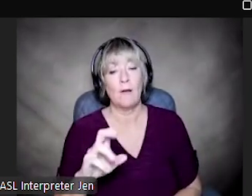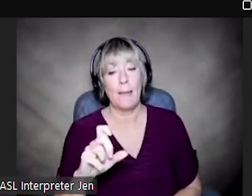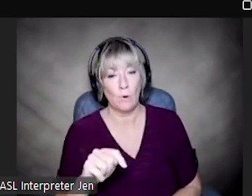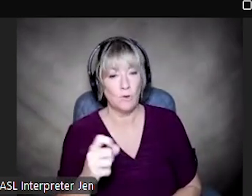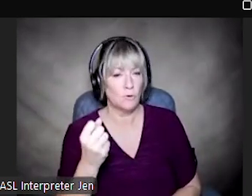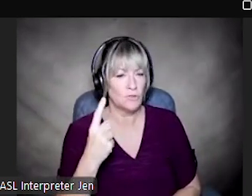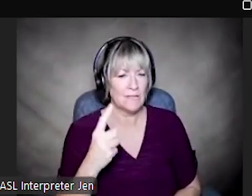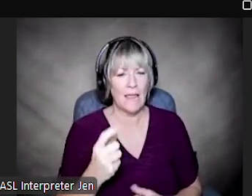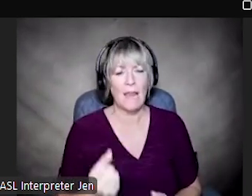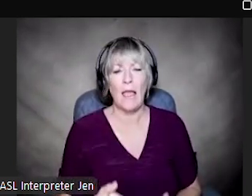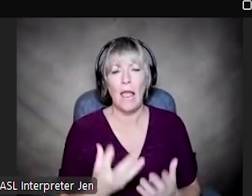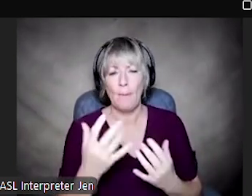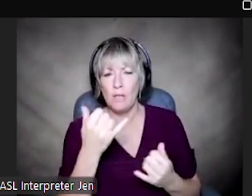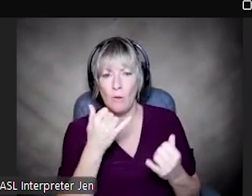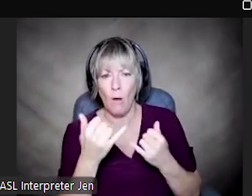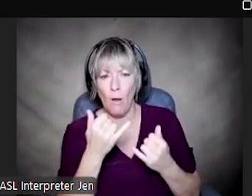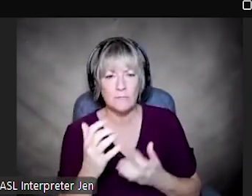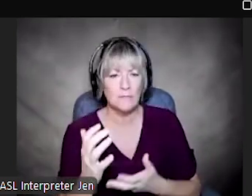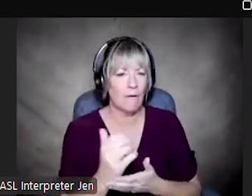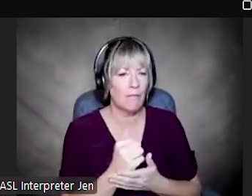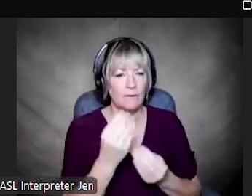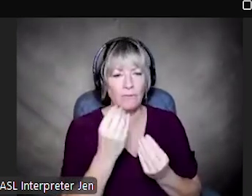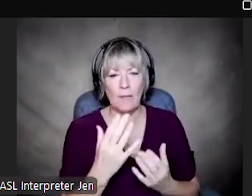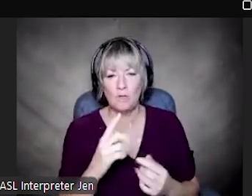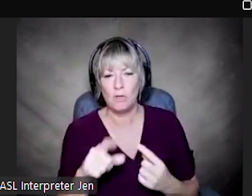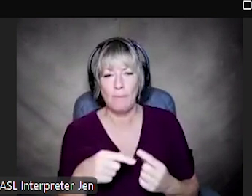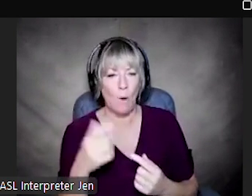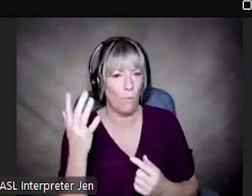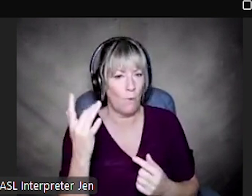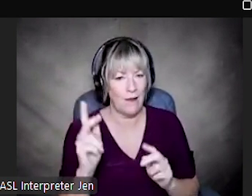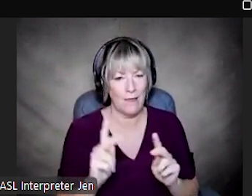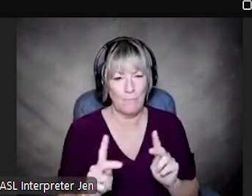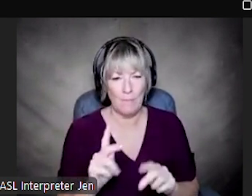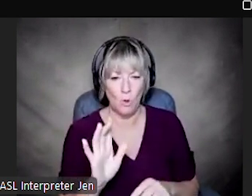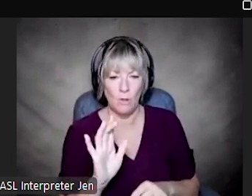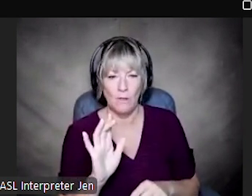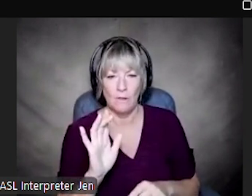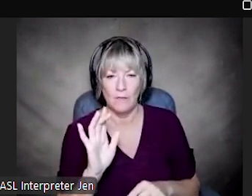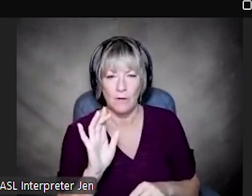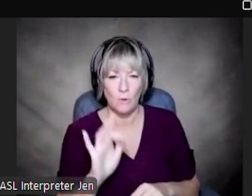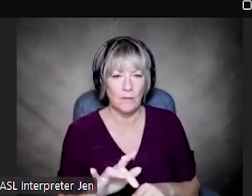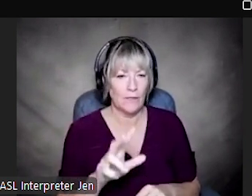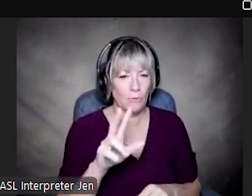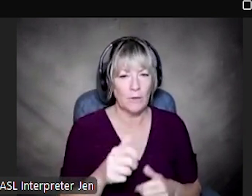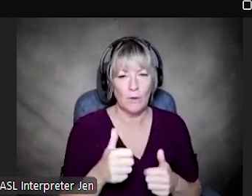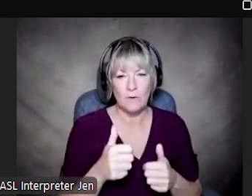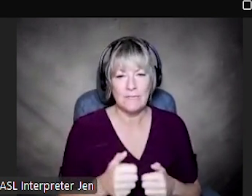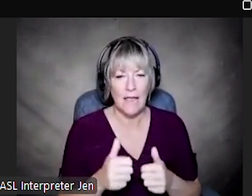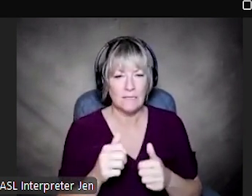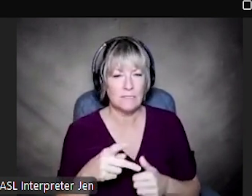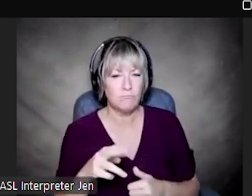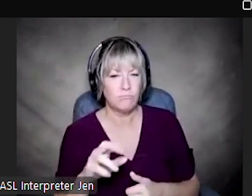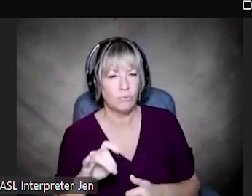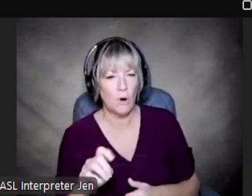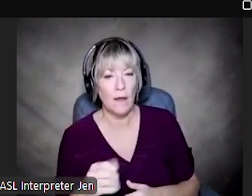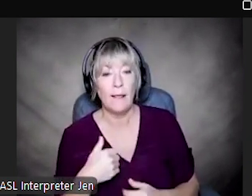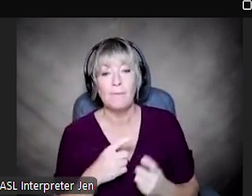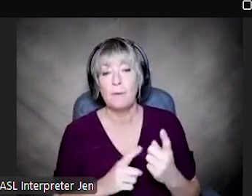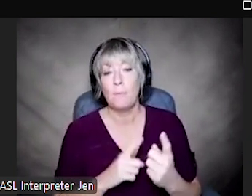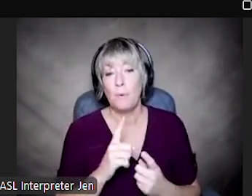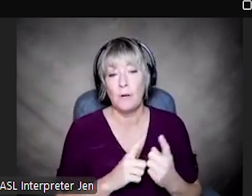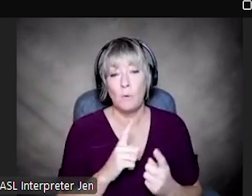trying to get any information we can about why individuals might click free or text pride. We did one-on-ones with all of